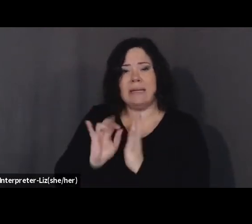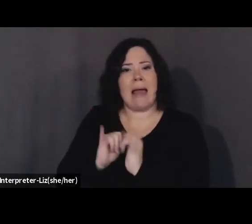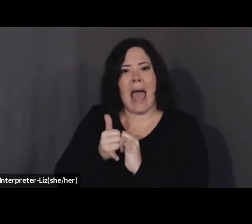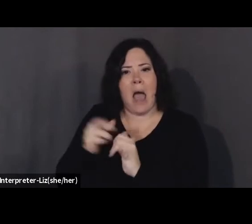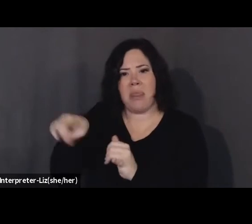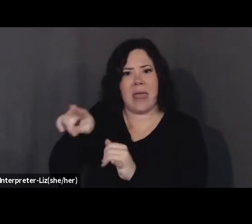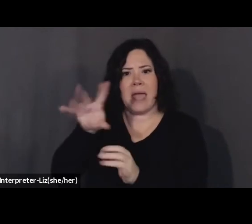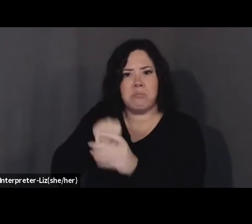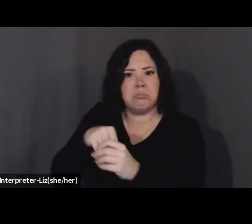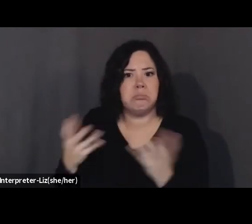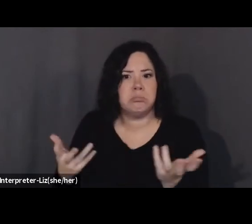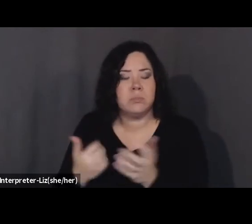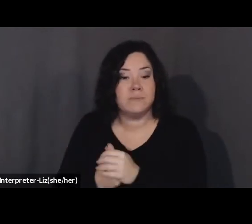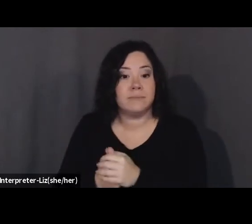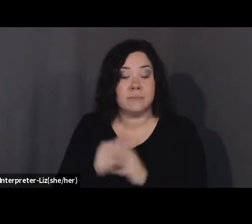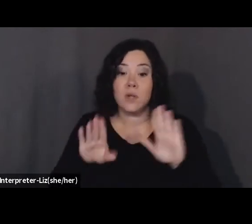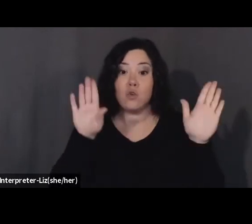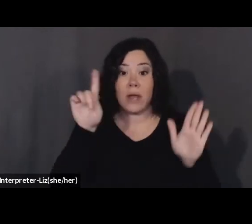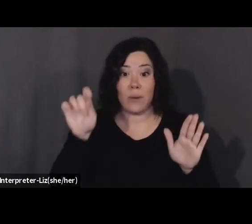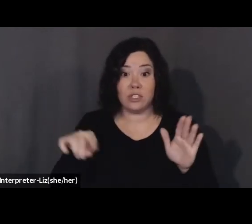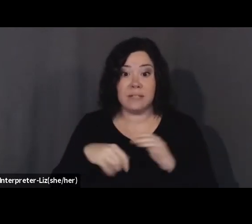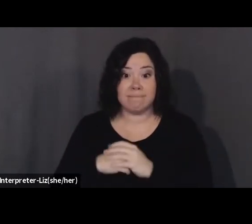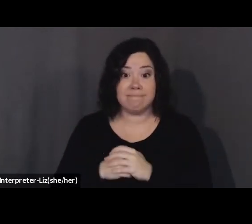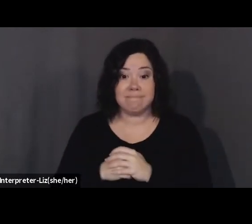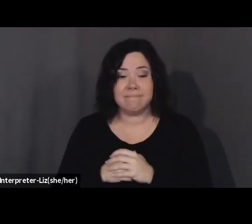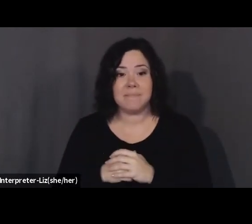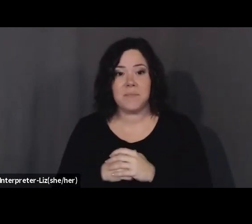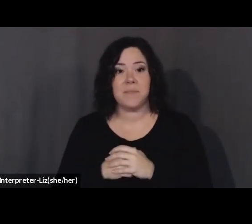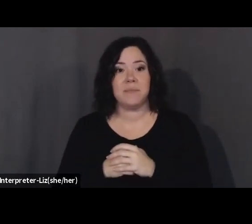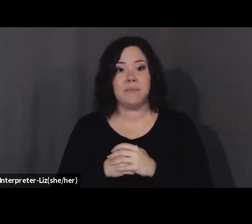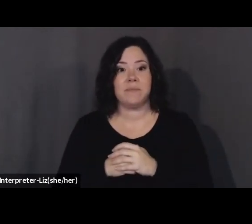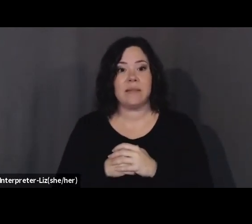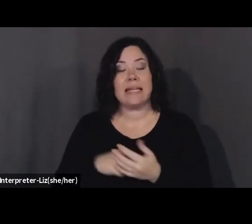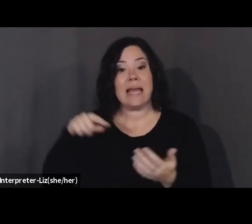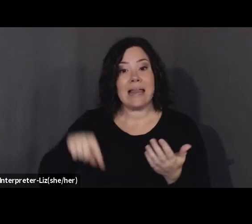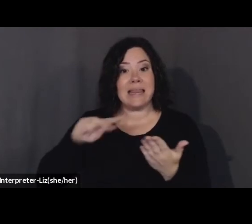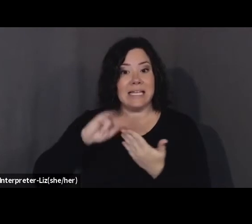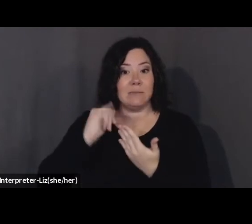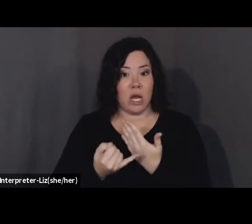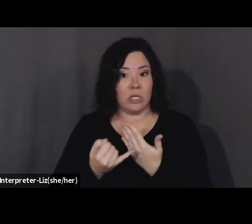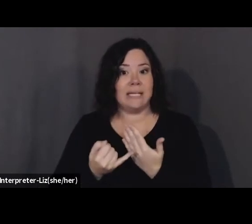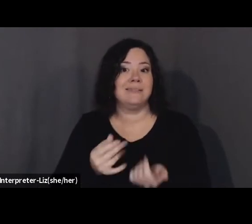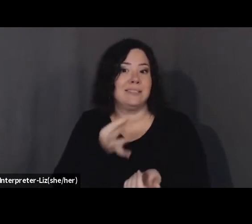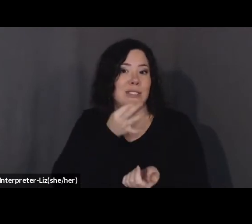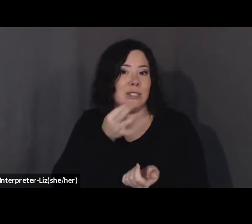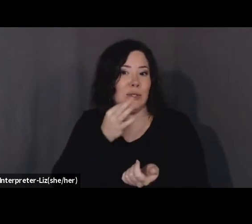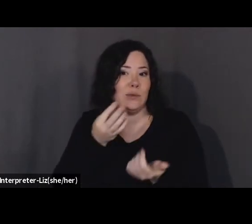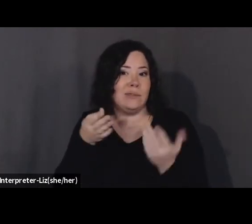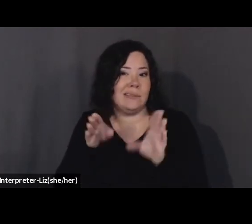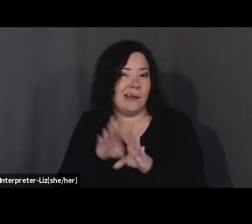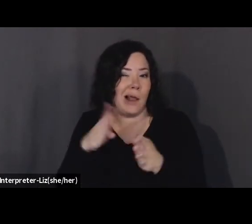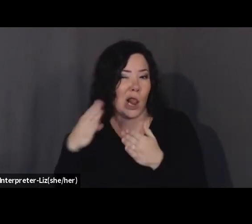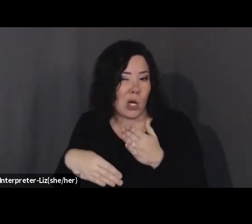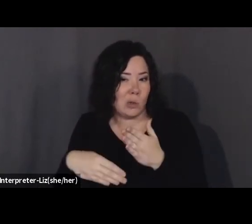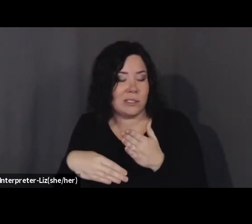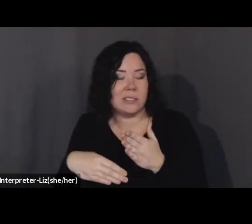a great question. And we actually have this project is coming to a close, and so we don't currently have